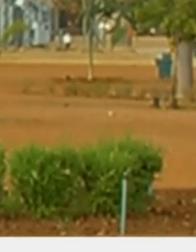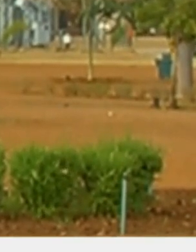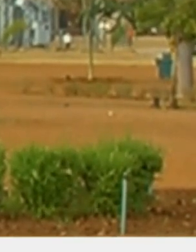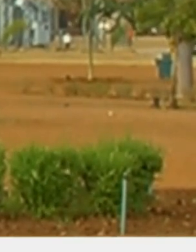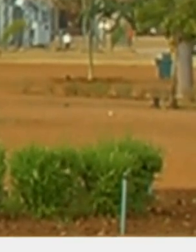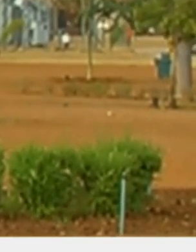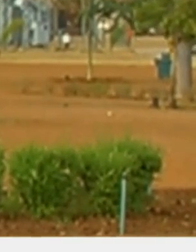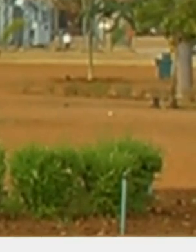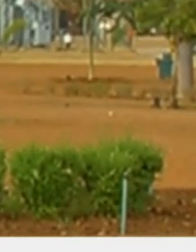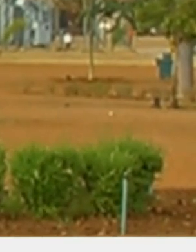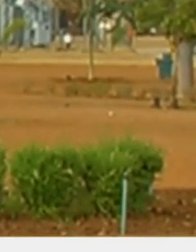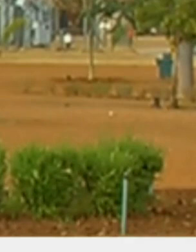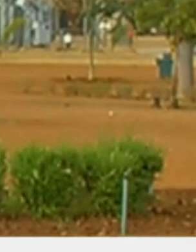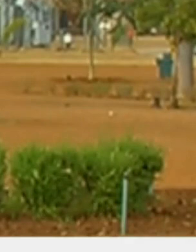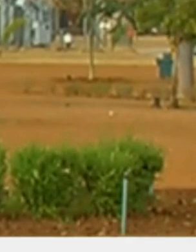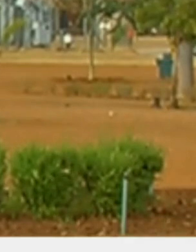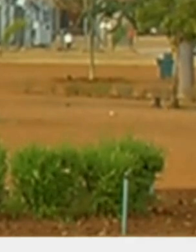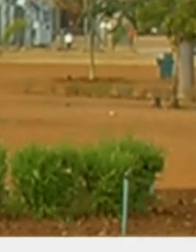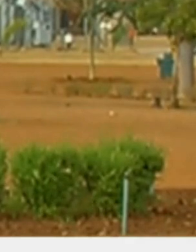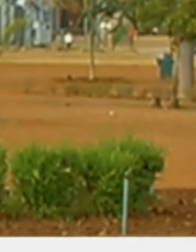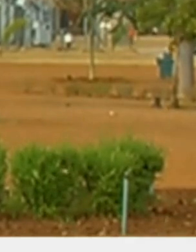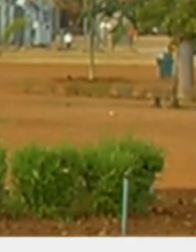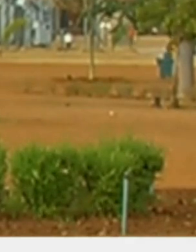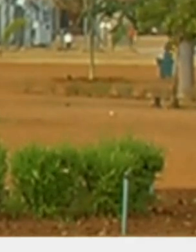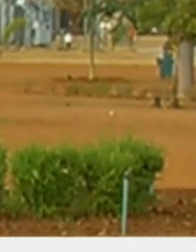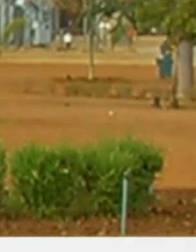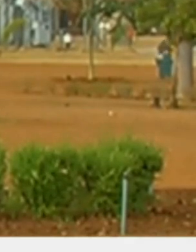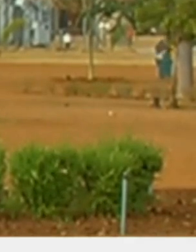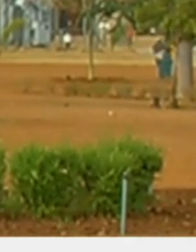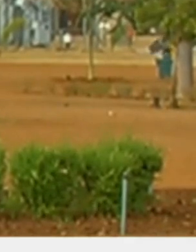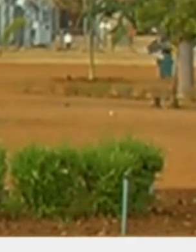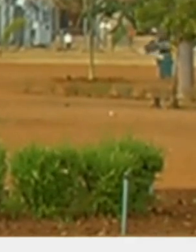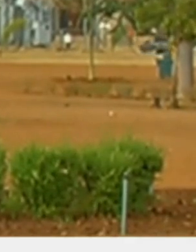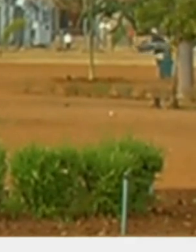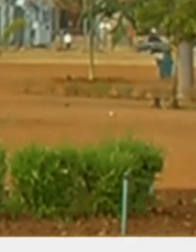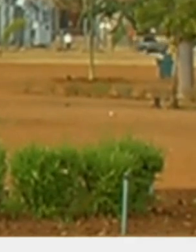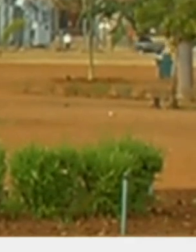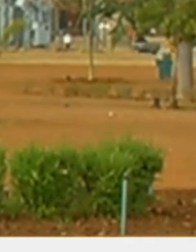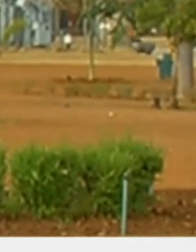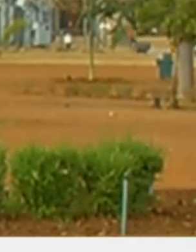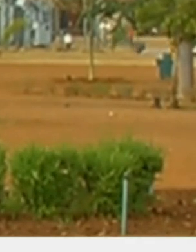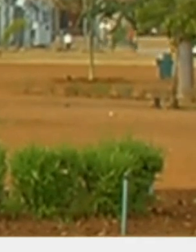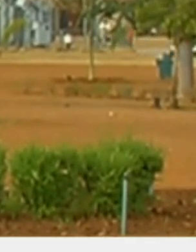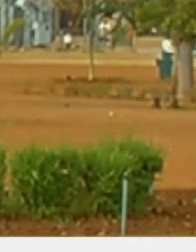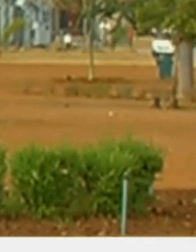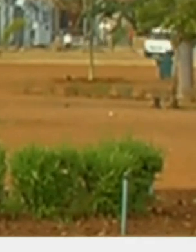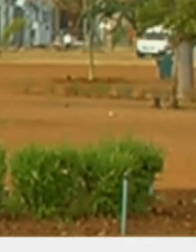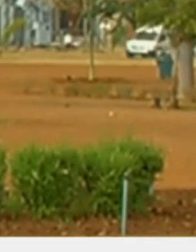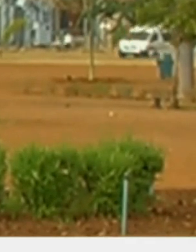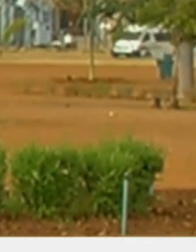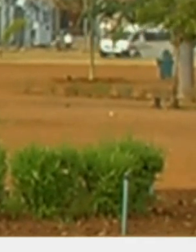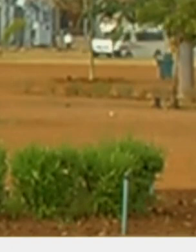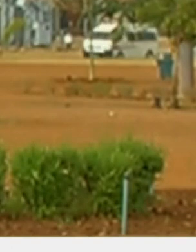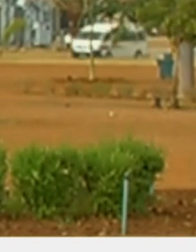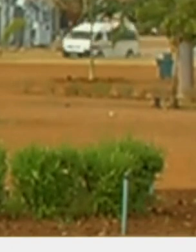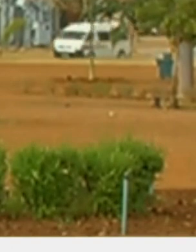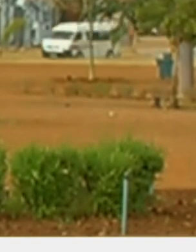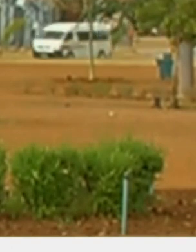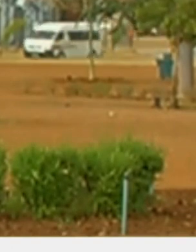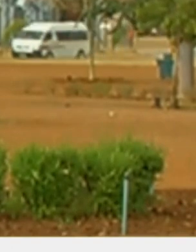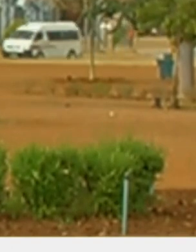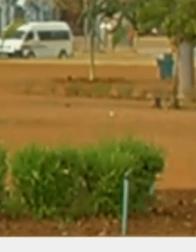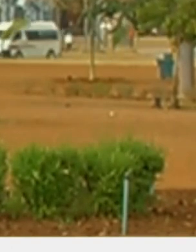quite correct. I did catch the first part of the question there, that we are here at Medupi in Lephalale. We've just arrived here. We're